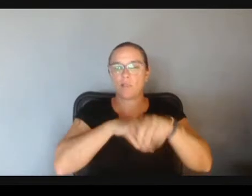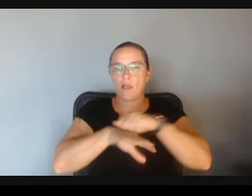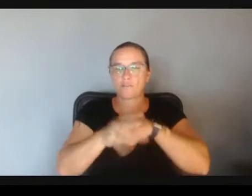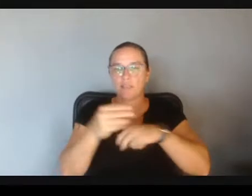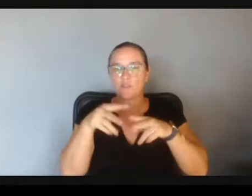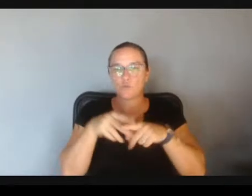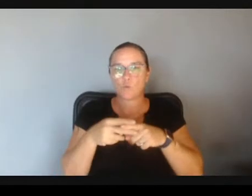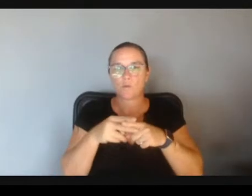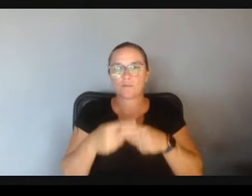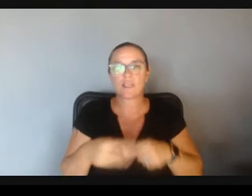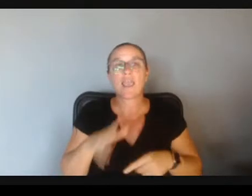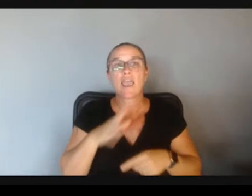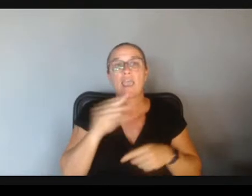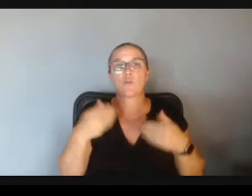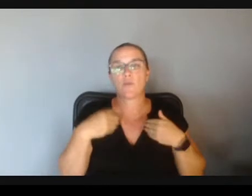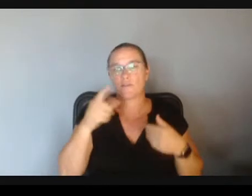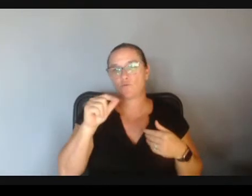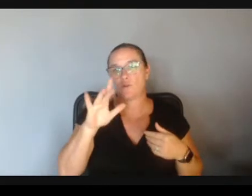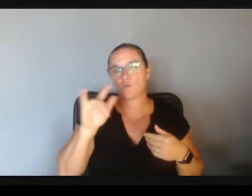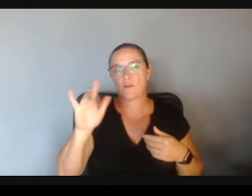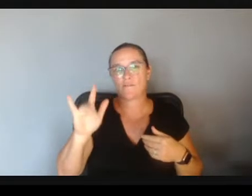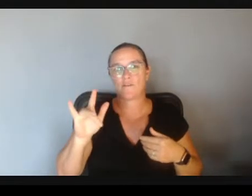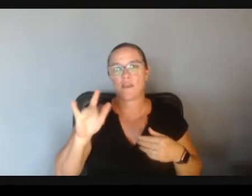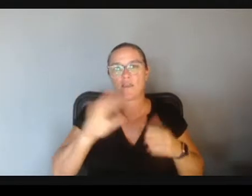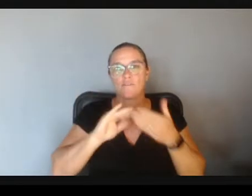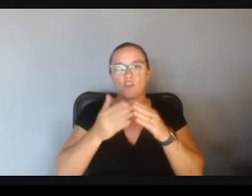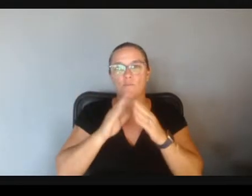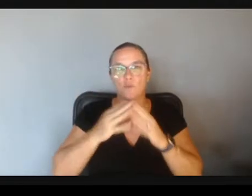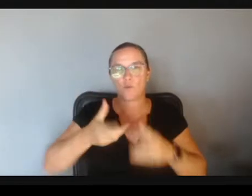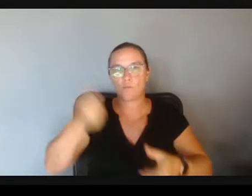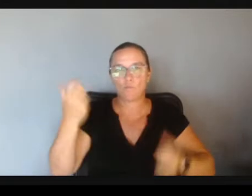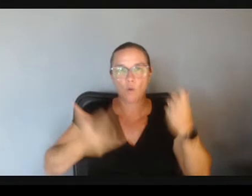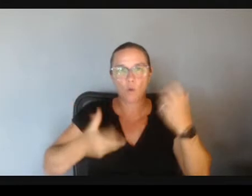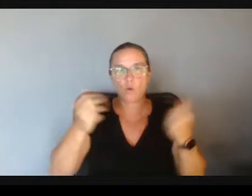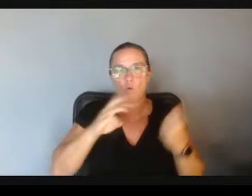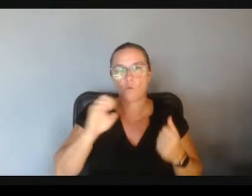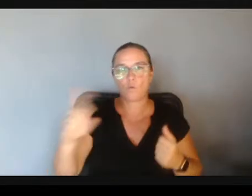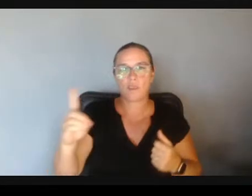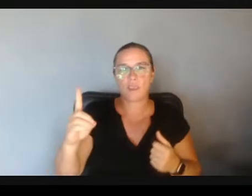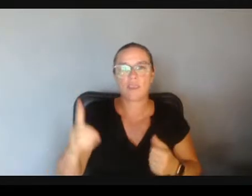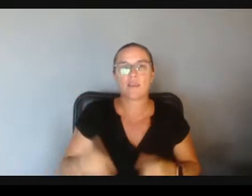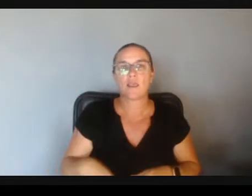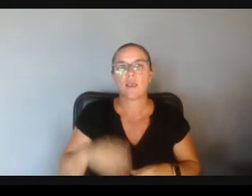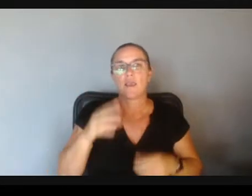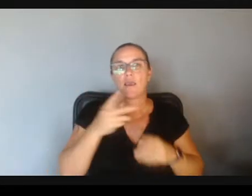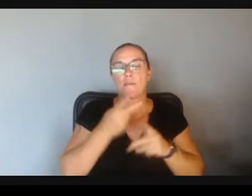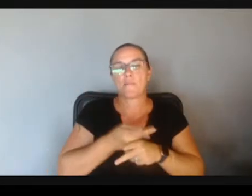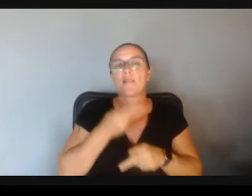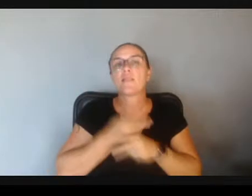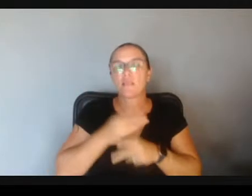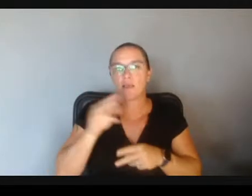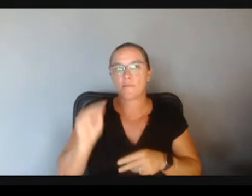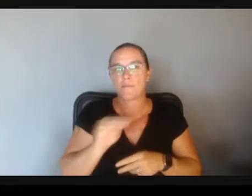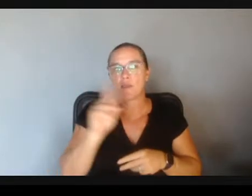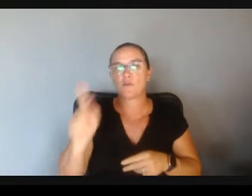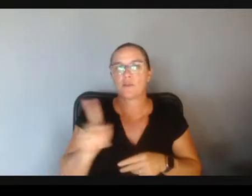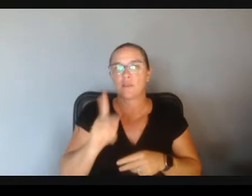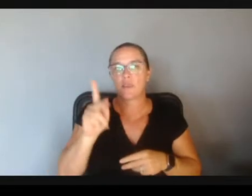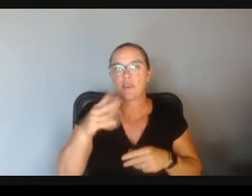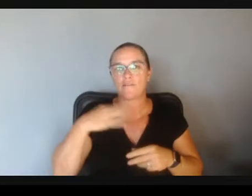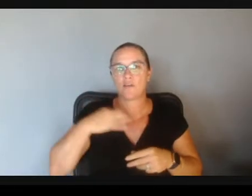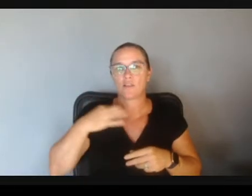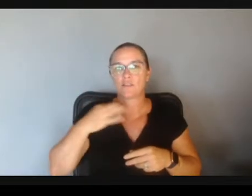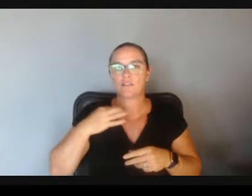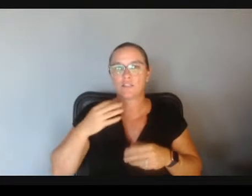the 2025 Community Weed Pool, Malama Mauna Kea Volunteer Invasive Species Weed Pool going